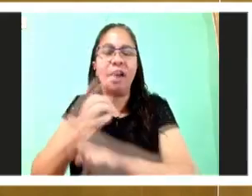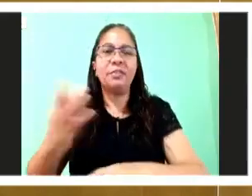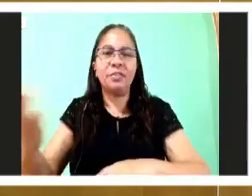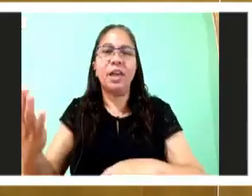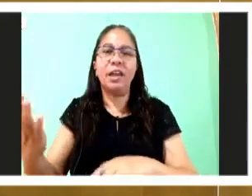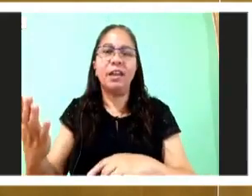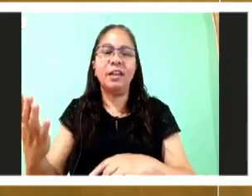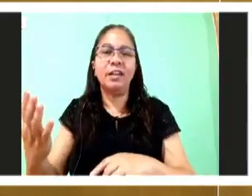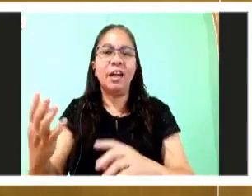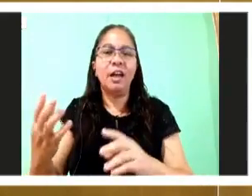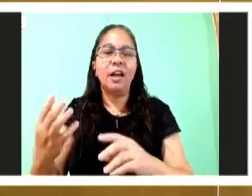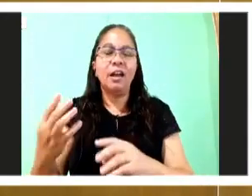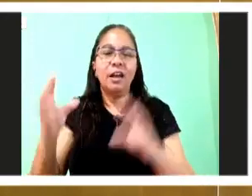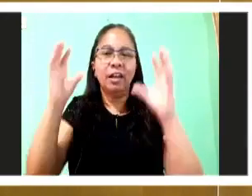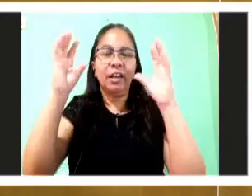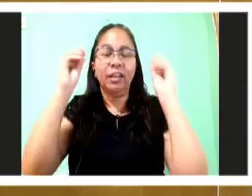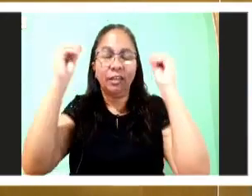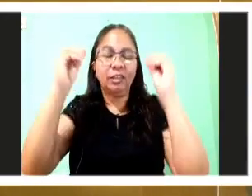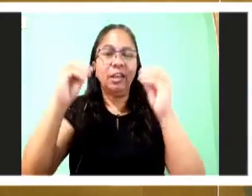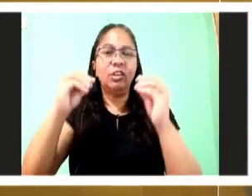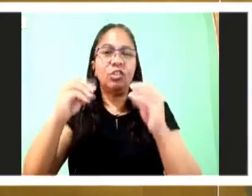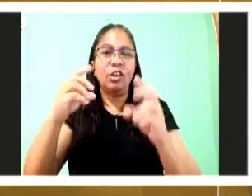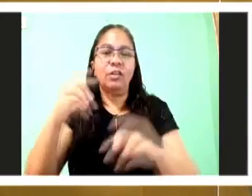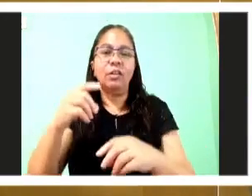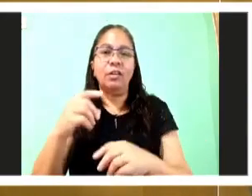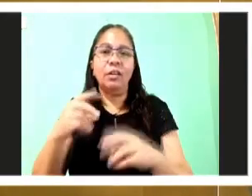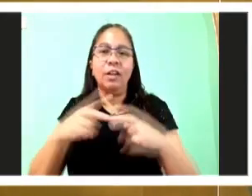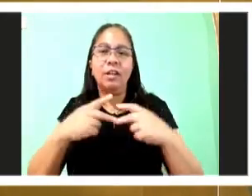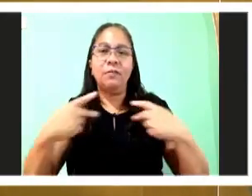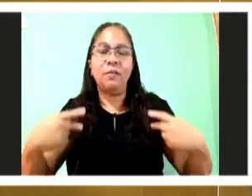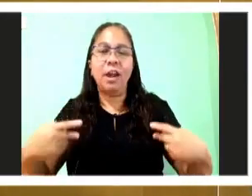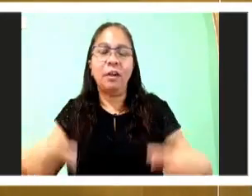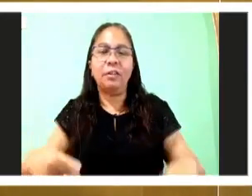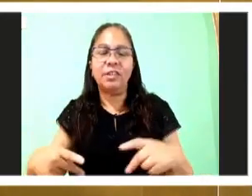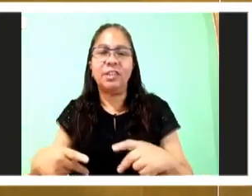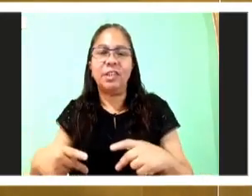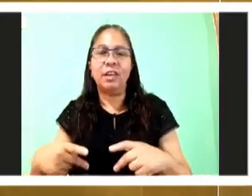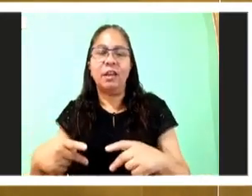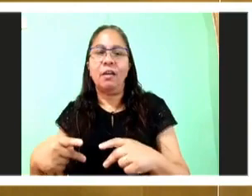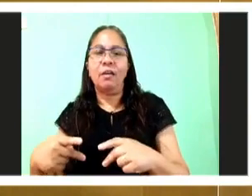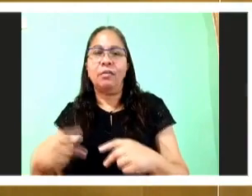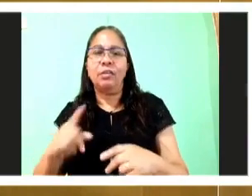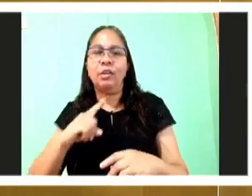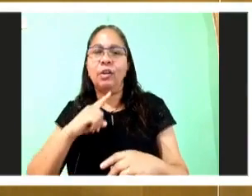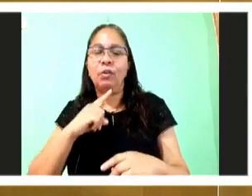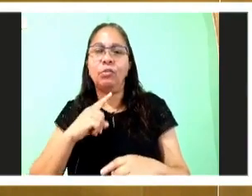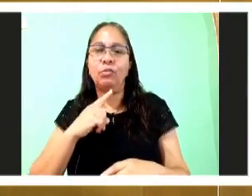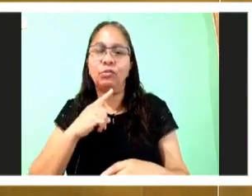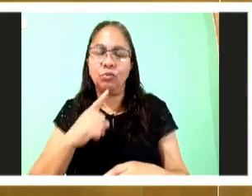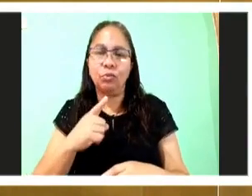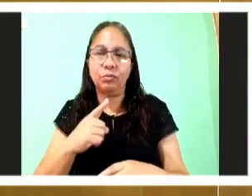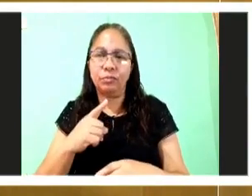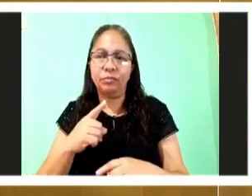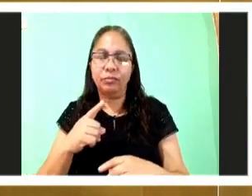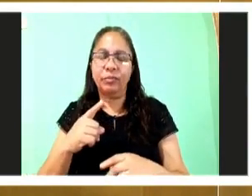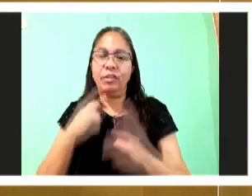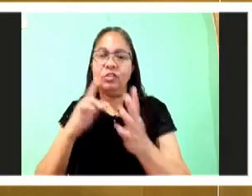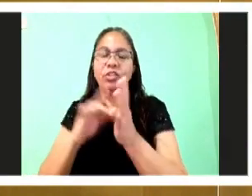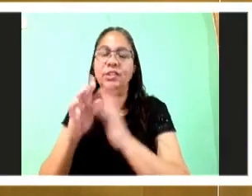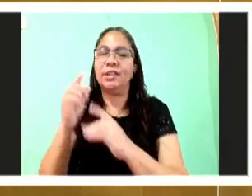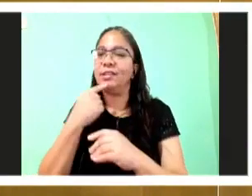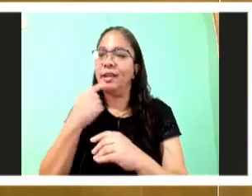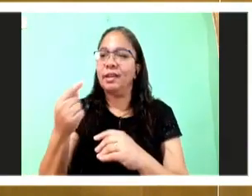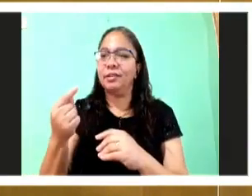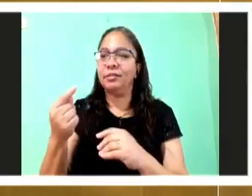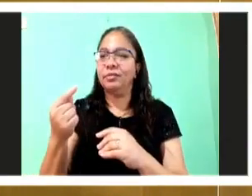fallacy of the argument at its very core and essence. He says to them,